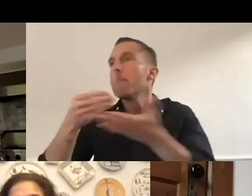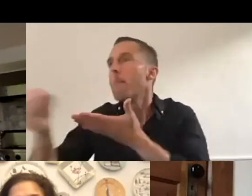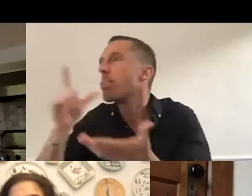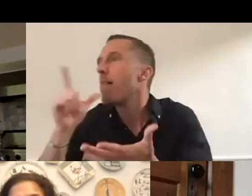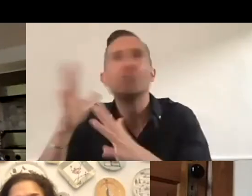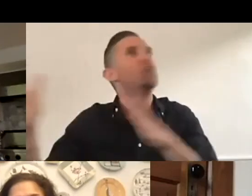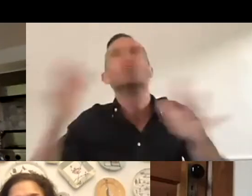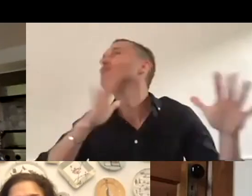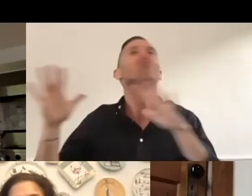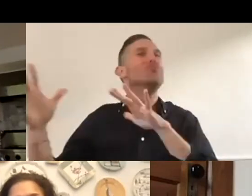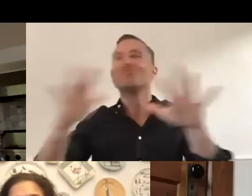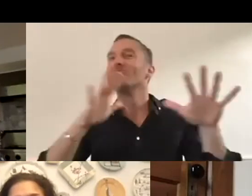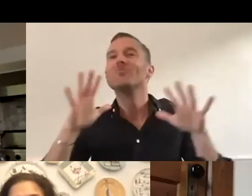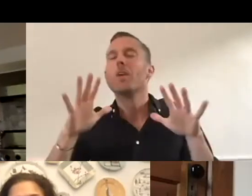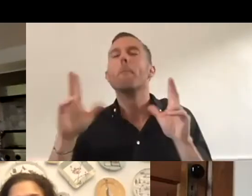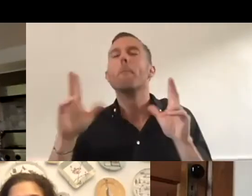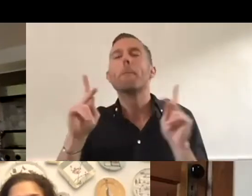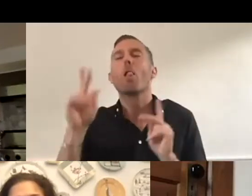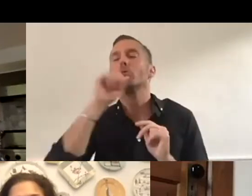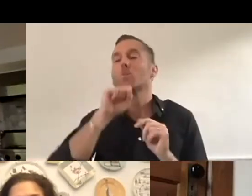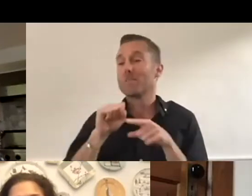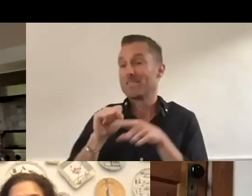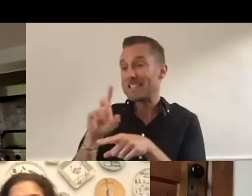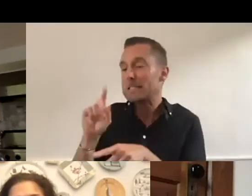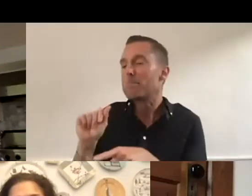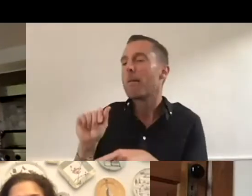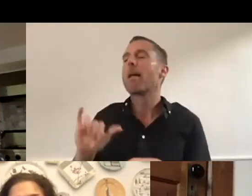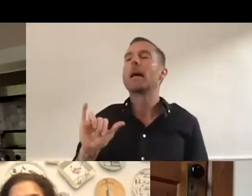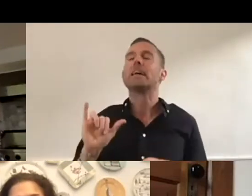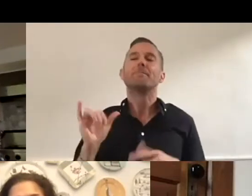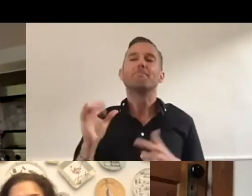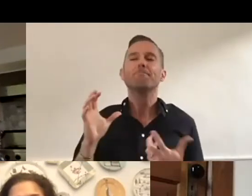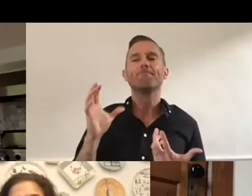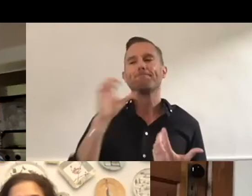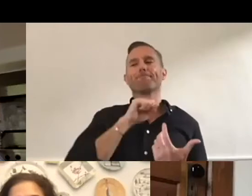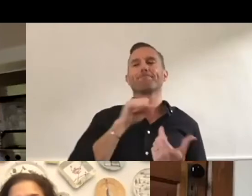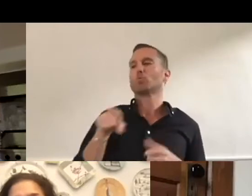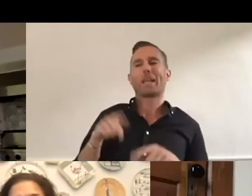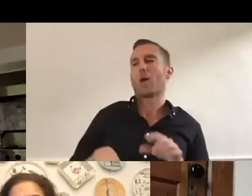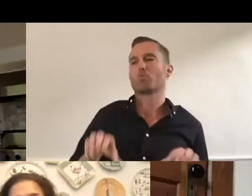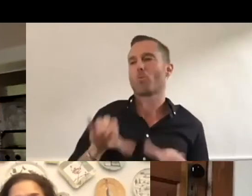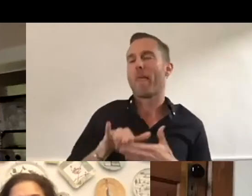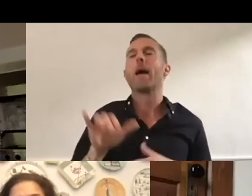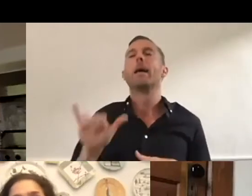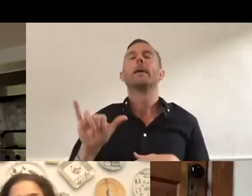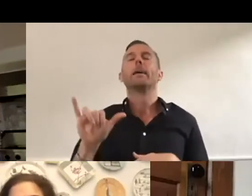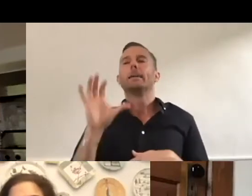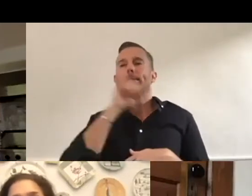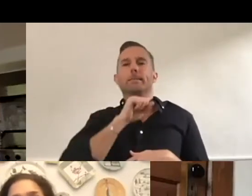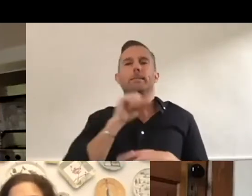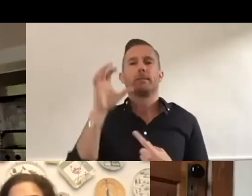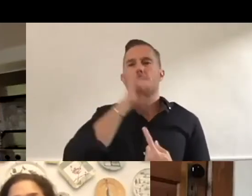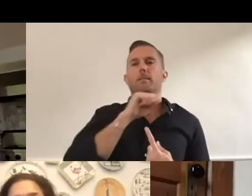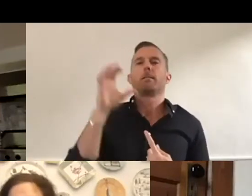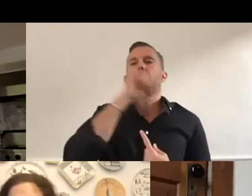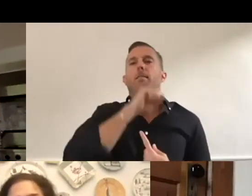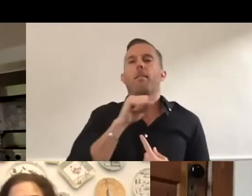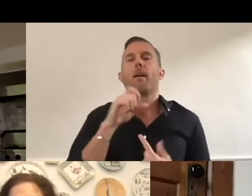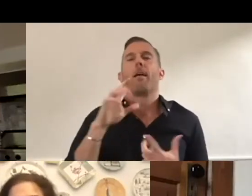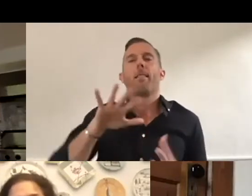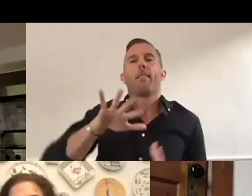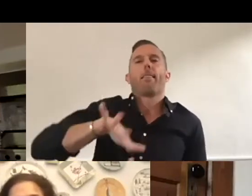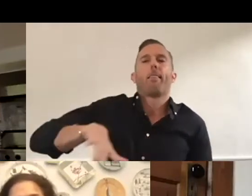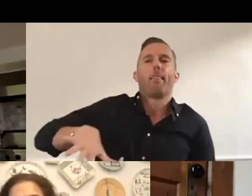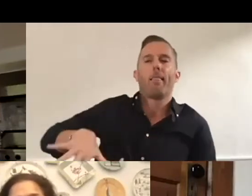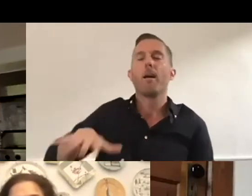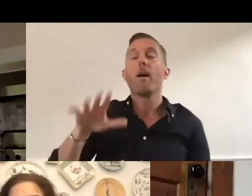of assumptions are always made about people with disabilities, that you can't do that. So the program sort of opens